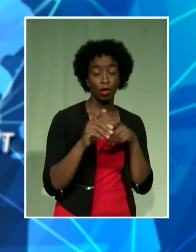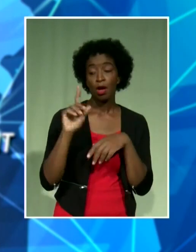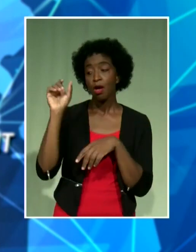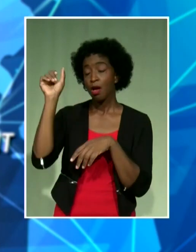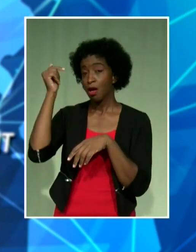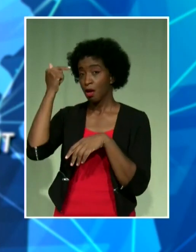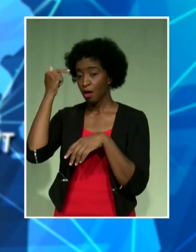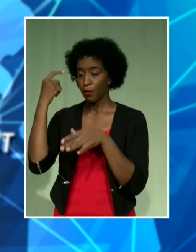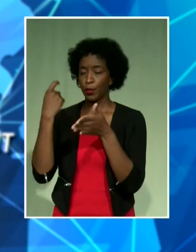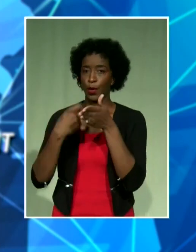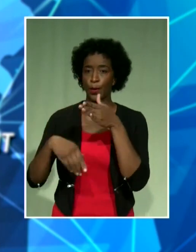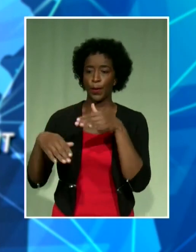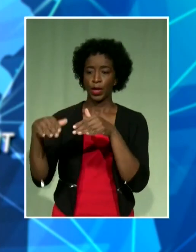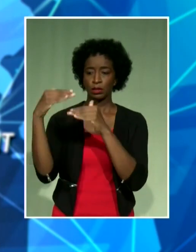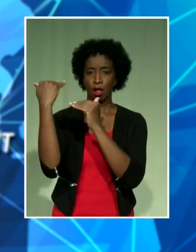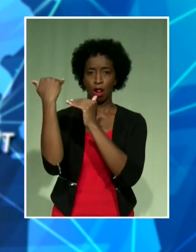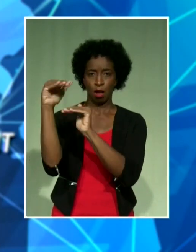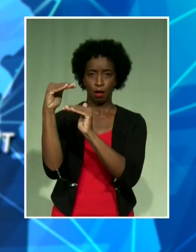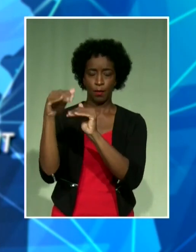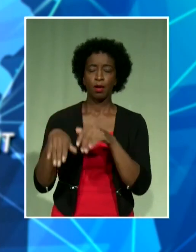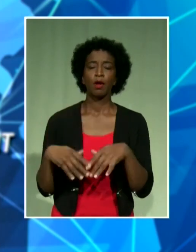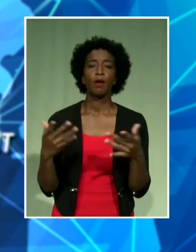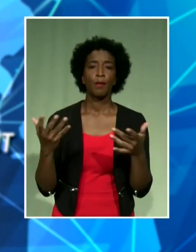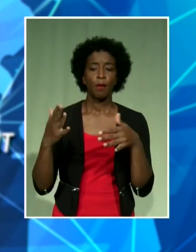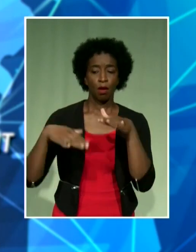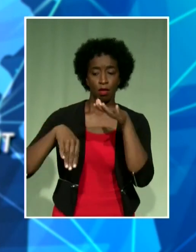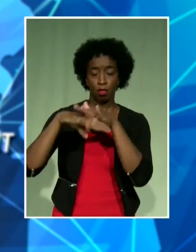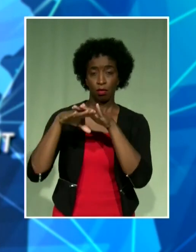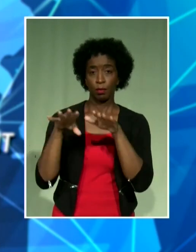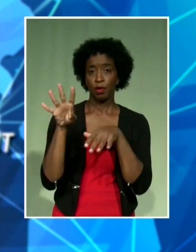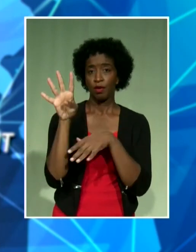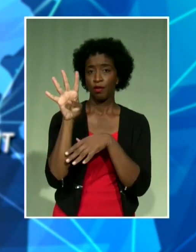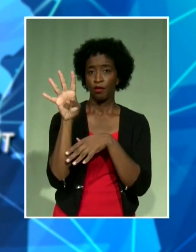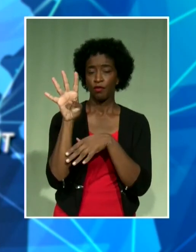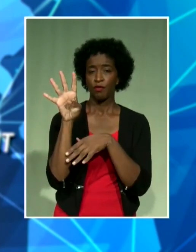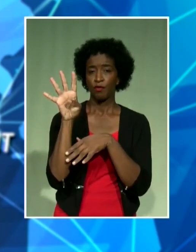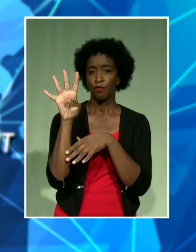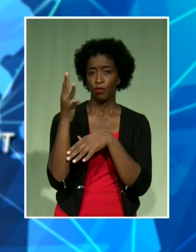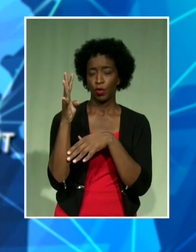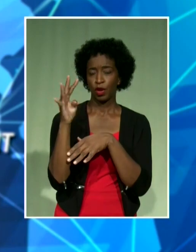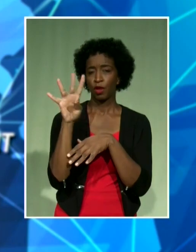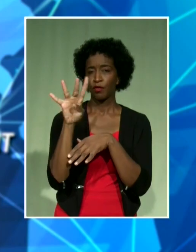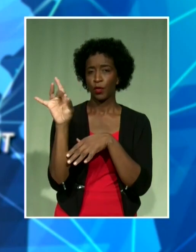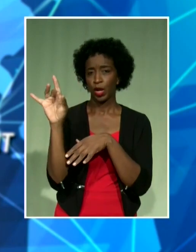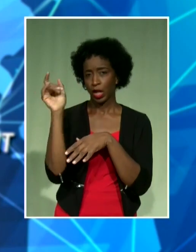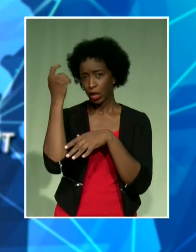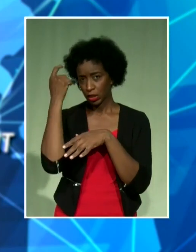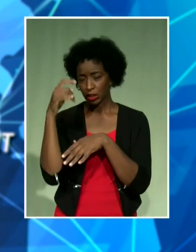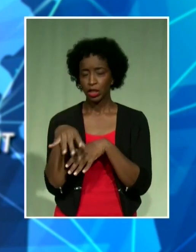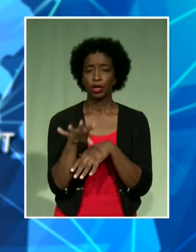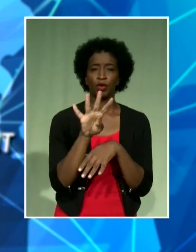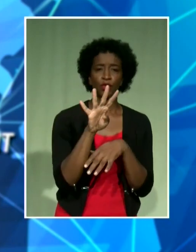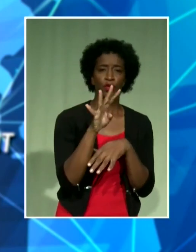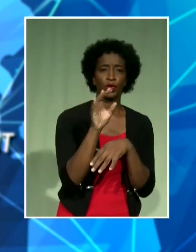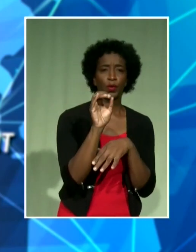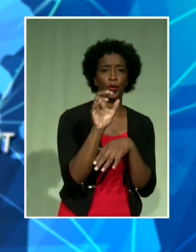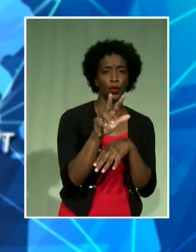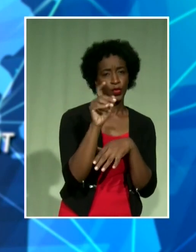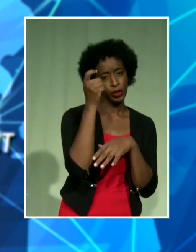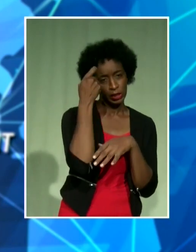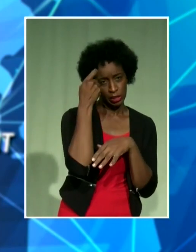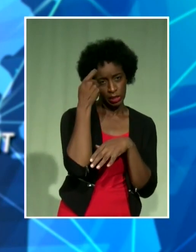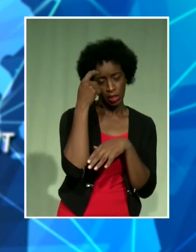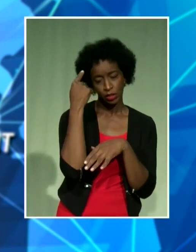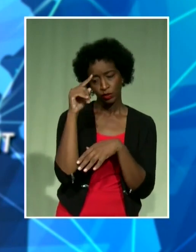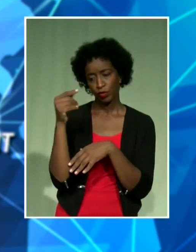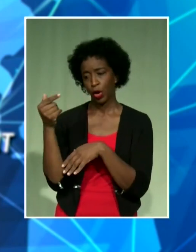prices of gasoline and diesel at $4.48 per liter and $4.03 per liter, respectively. The capping is